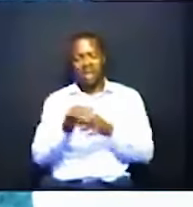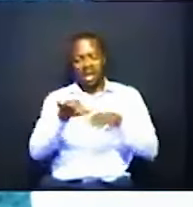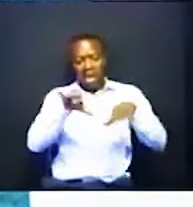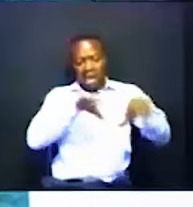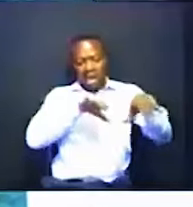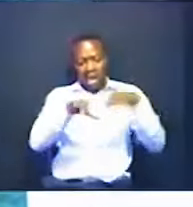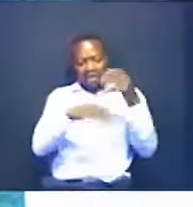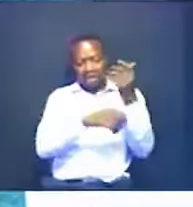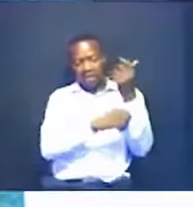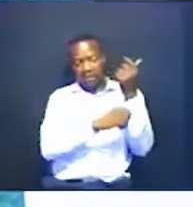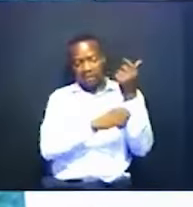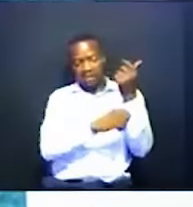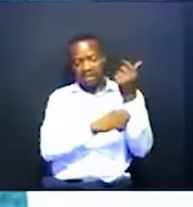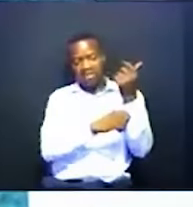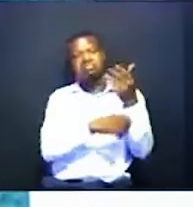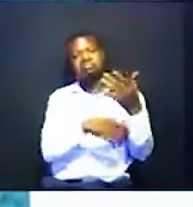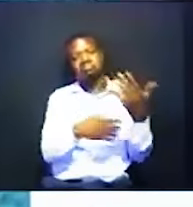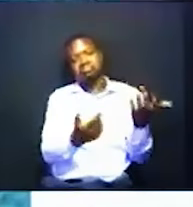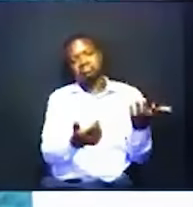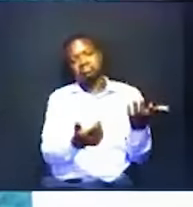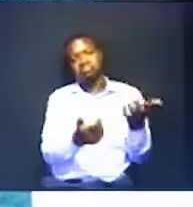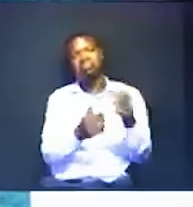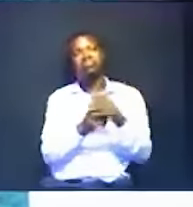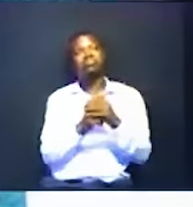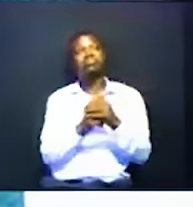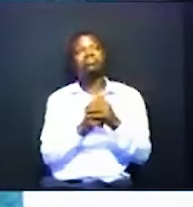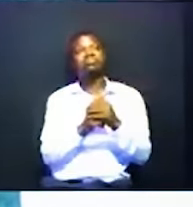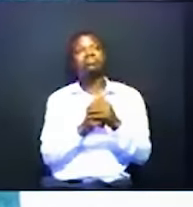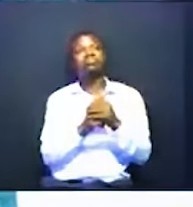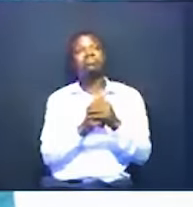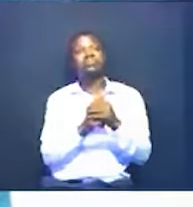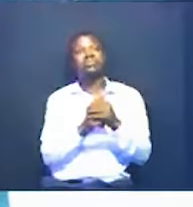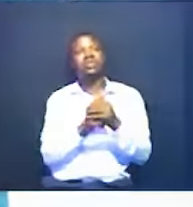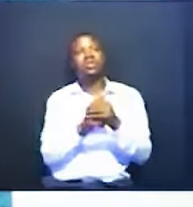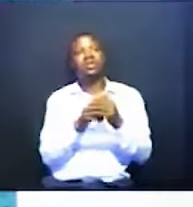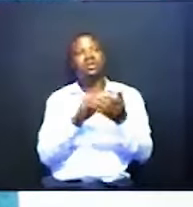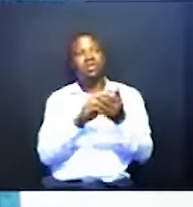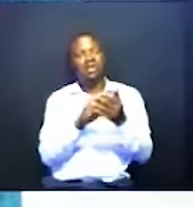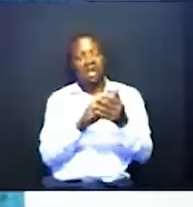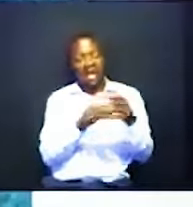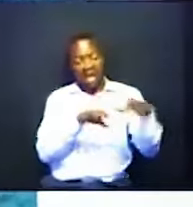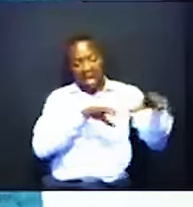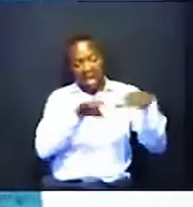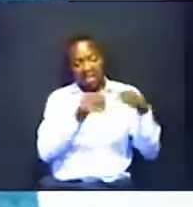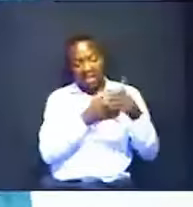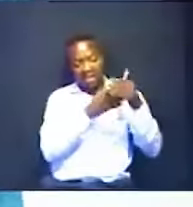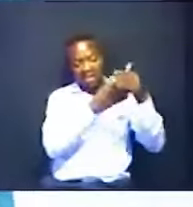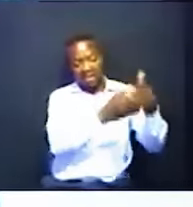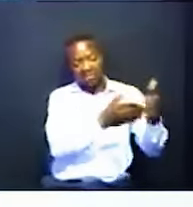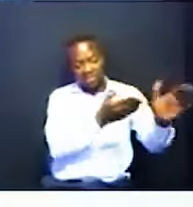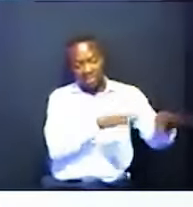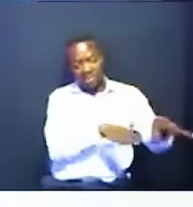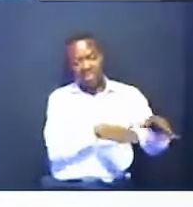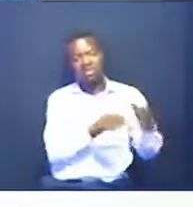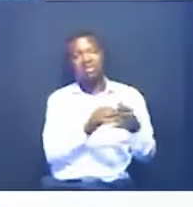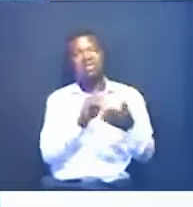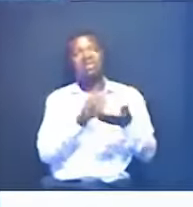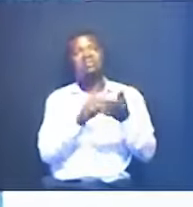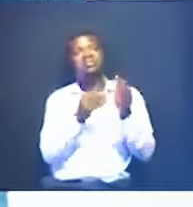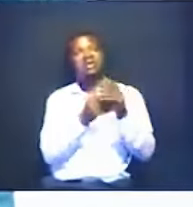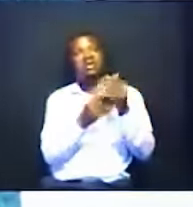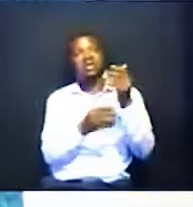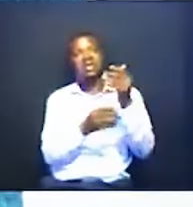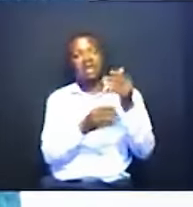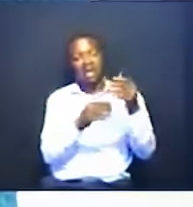are obvious. So when we are talking about acts that leads to death, Paul is saying that it is simply